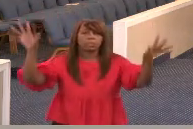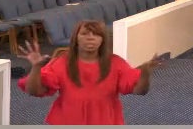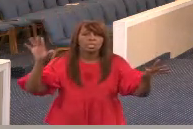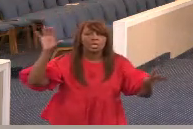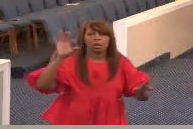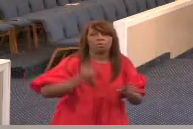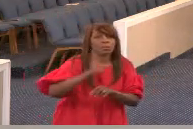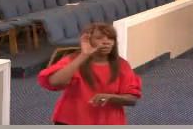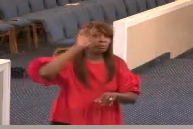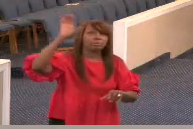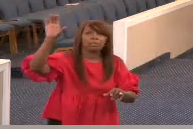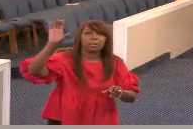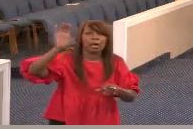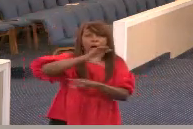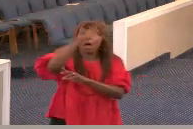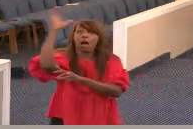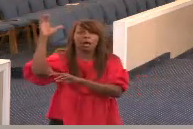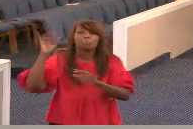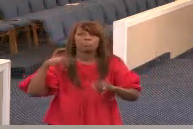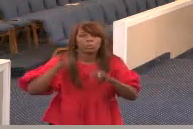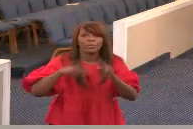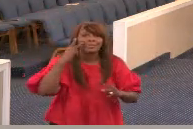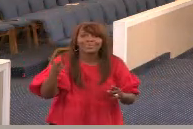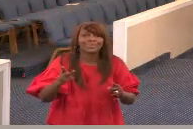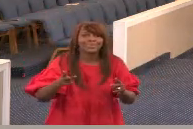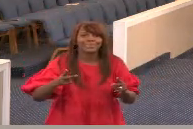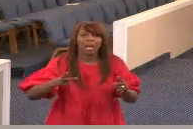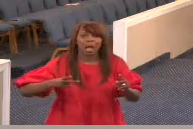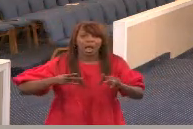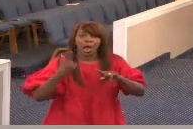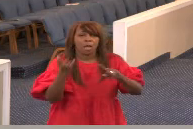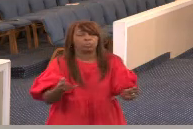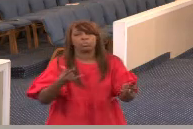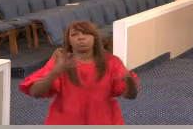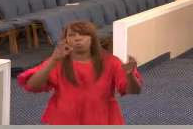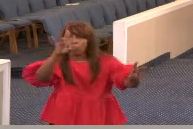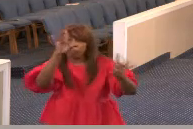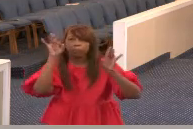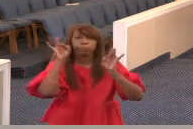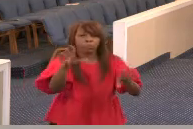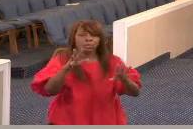This was a terrible storm. They were being tossed to and fro.